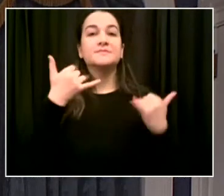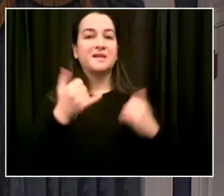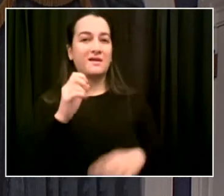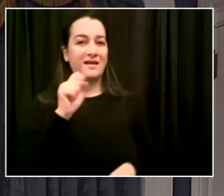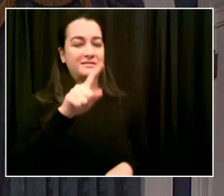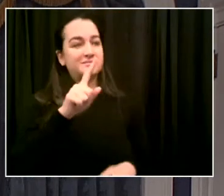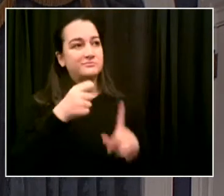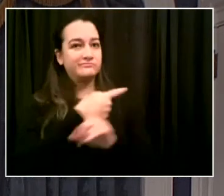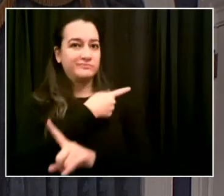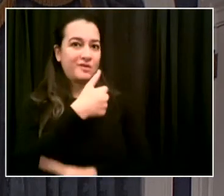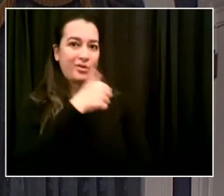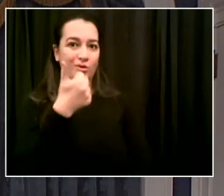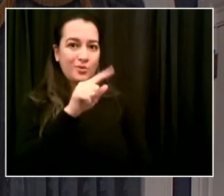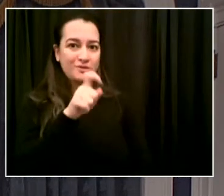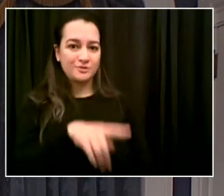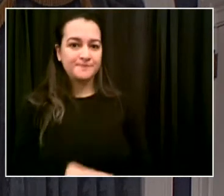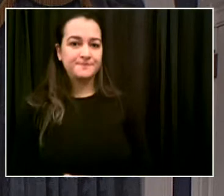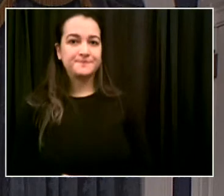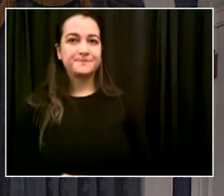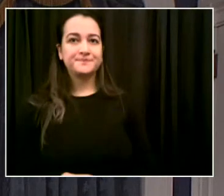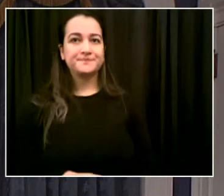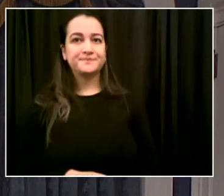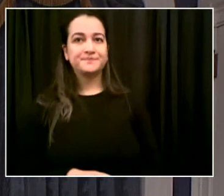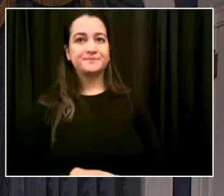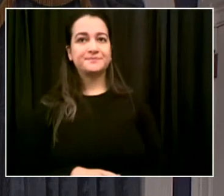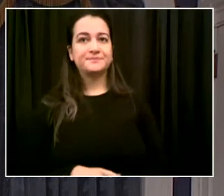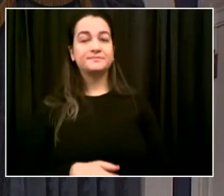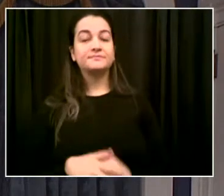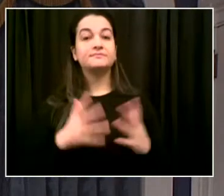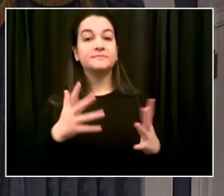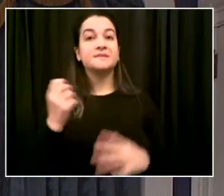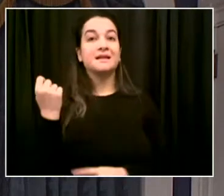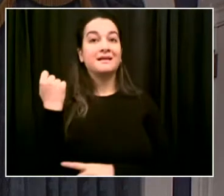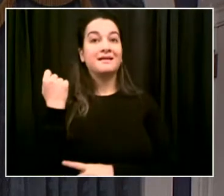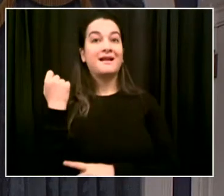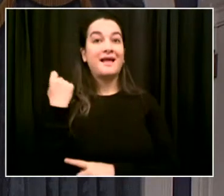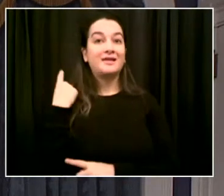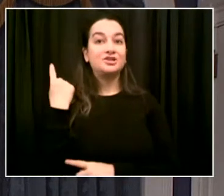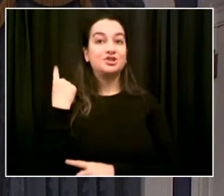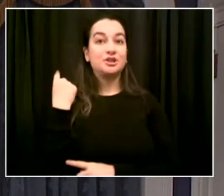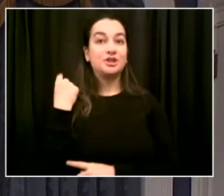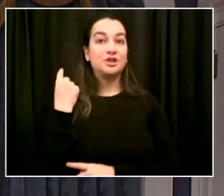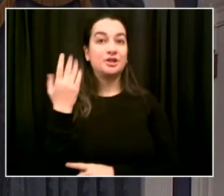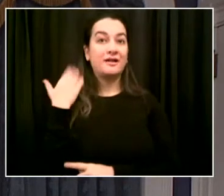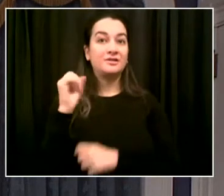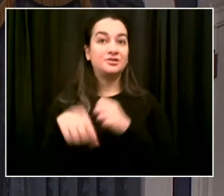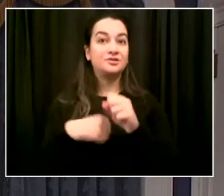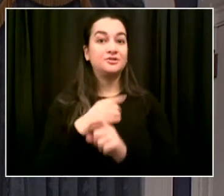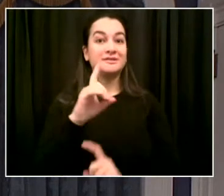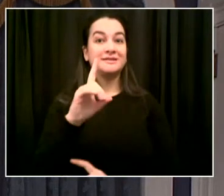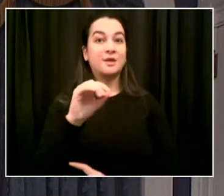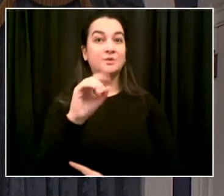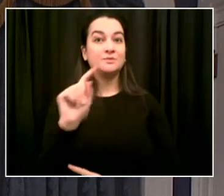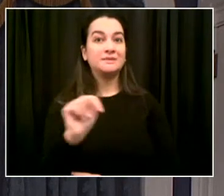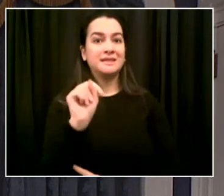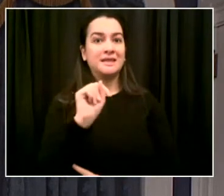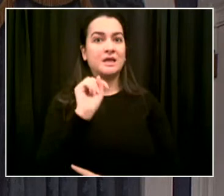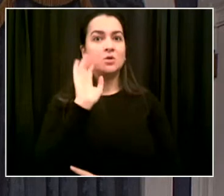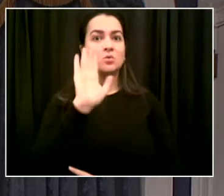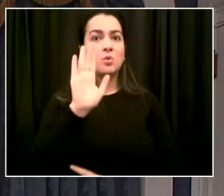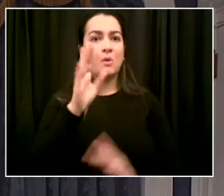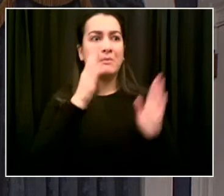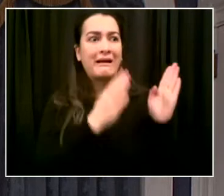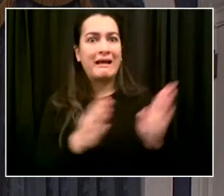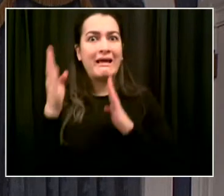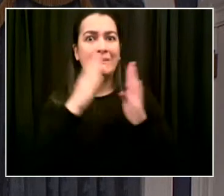last year transportation agenda, why it makes sense to appoint someone who is not a transportation